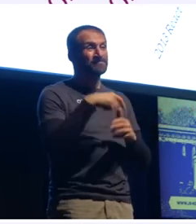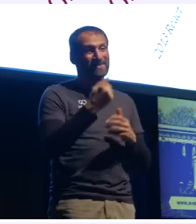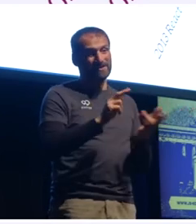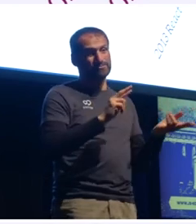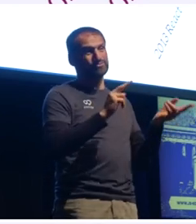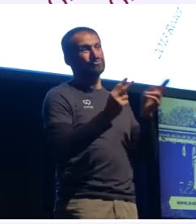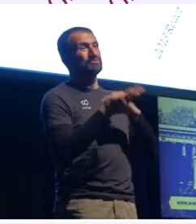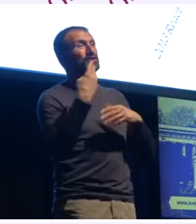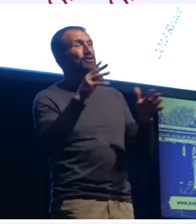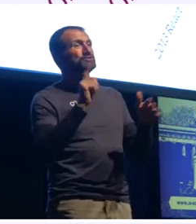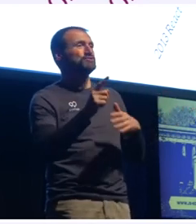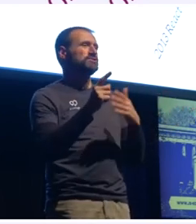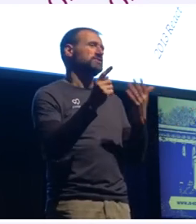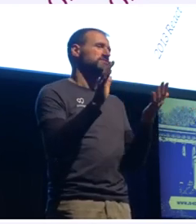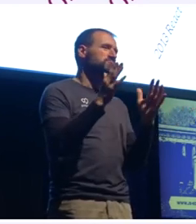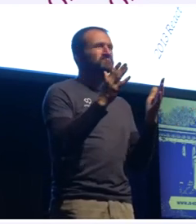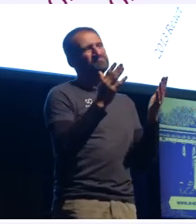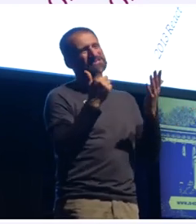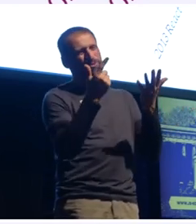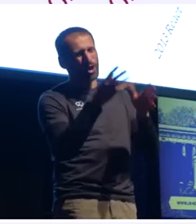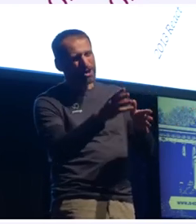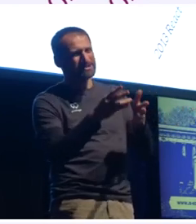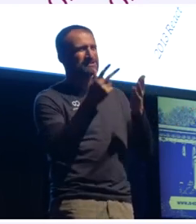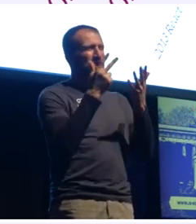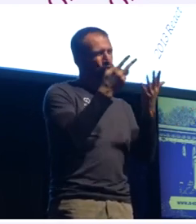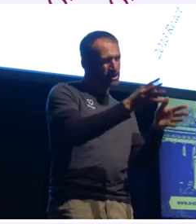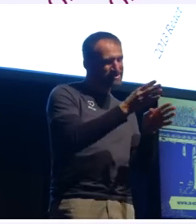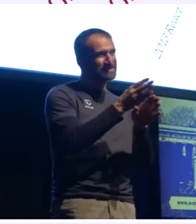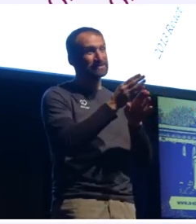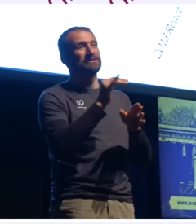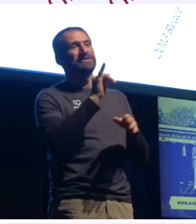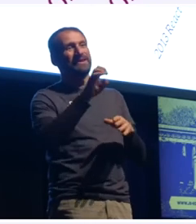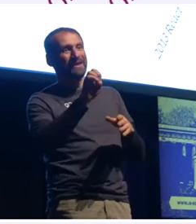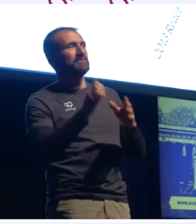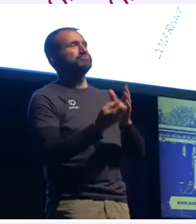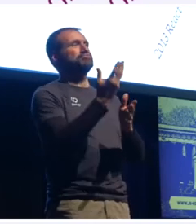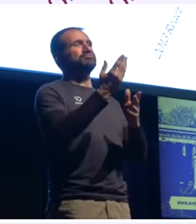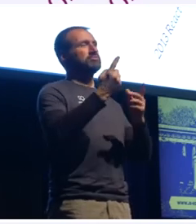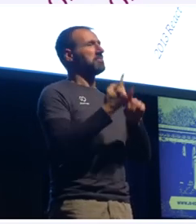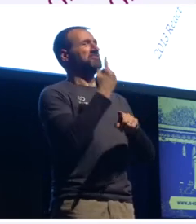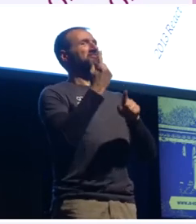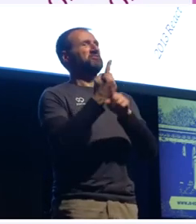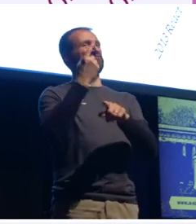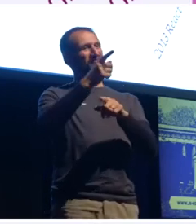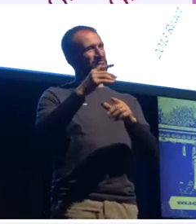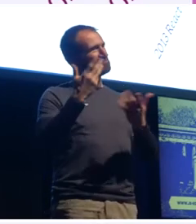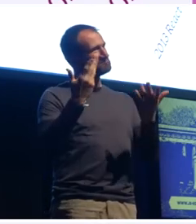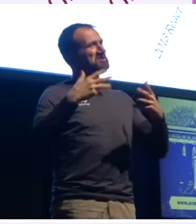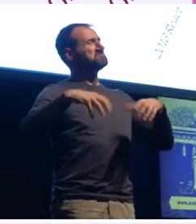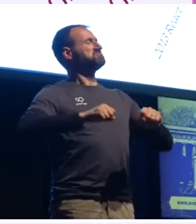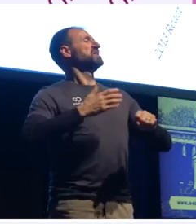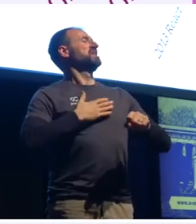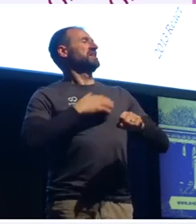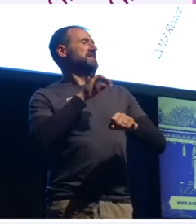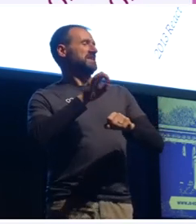1997, 1998, this is the show, this is the development, Internet Explorer starts releasing these proprietary things that later go on